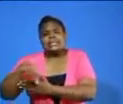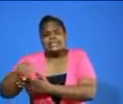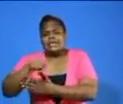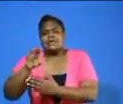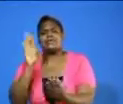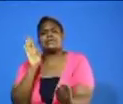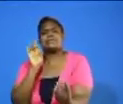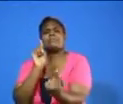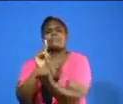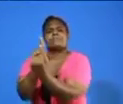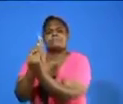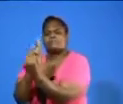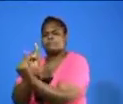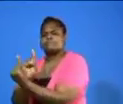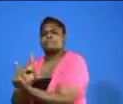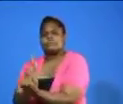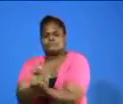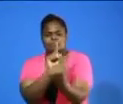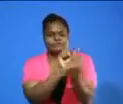meet the